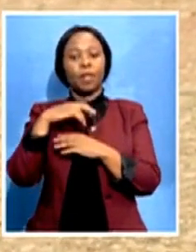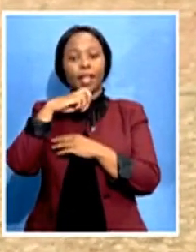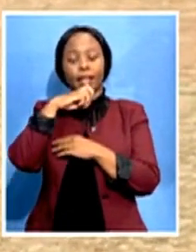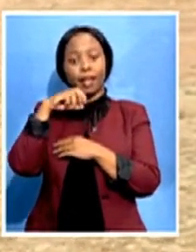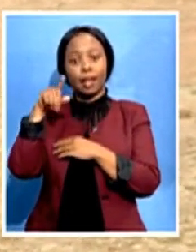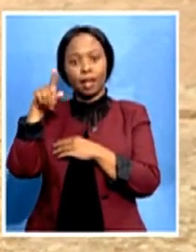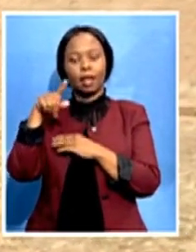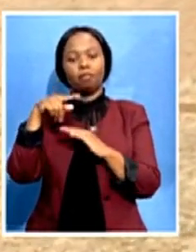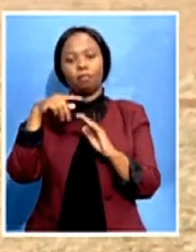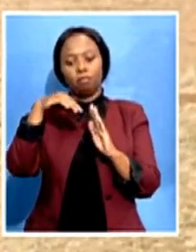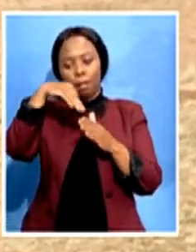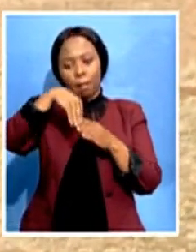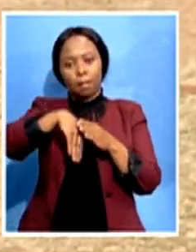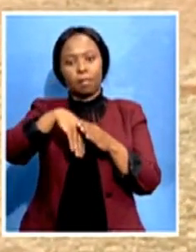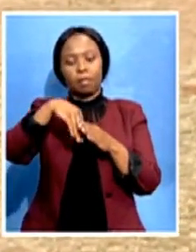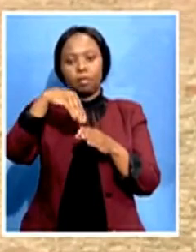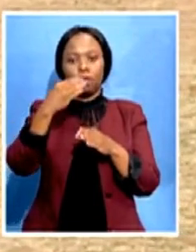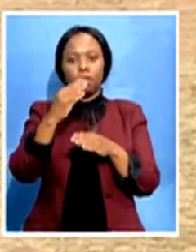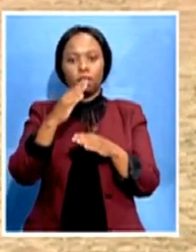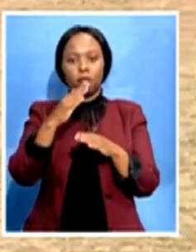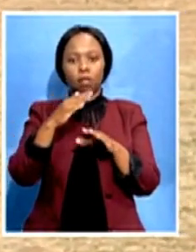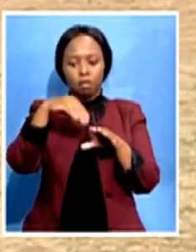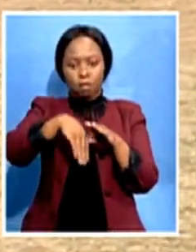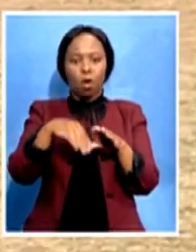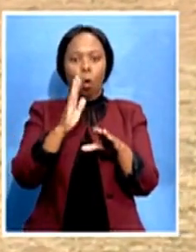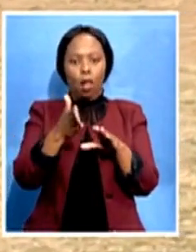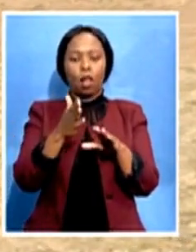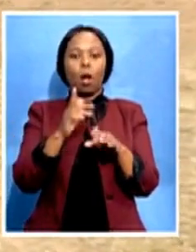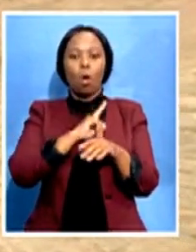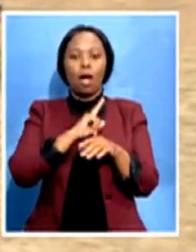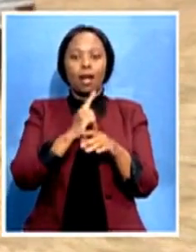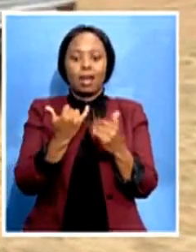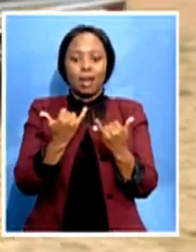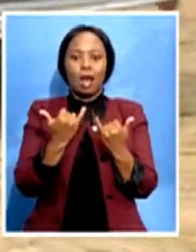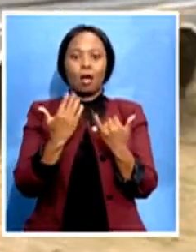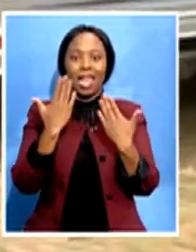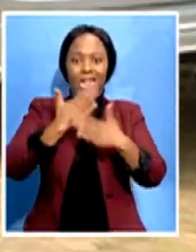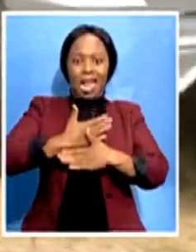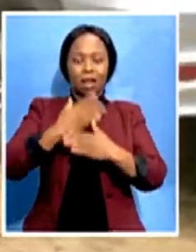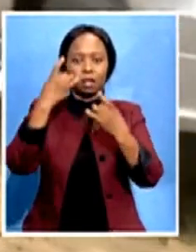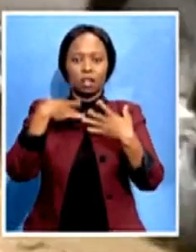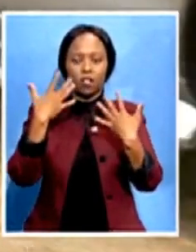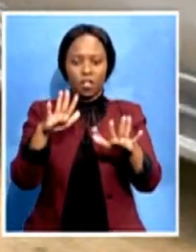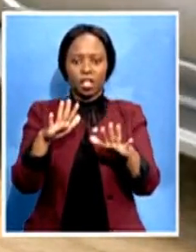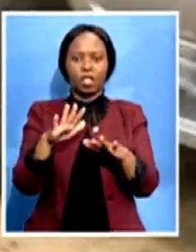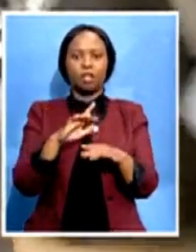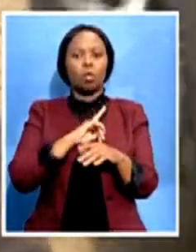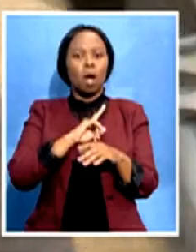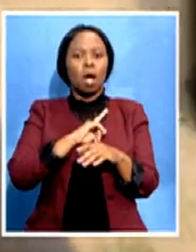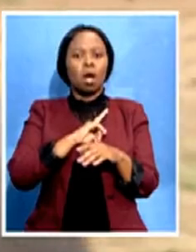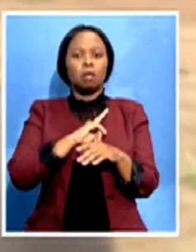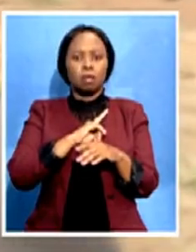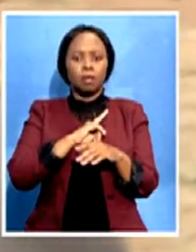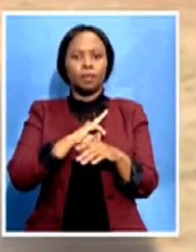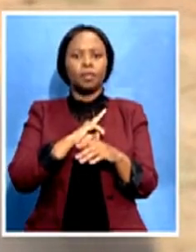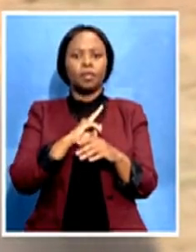night today. We are told that that part of the ceremony will actually take place at night.